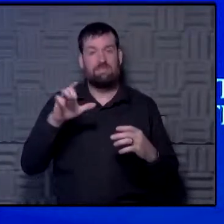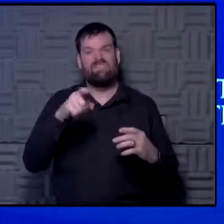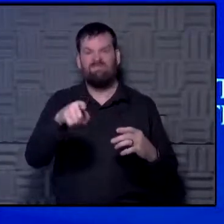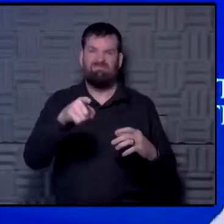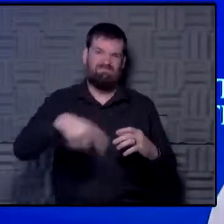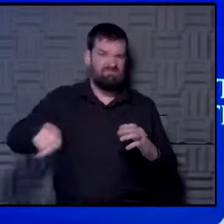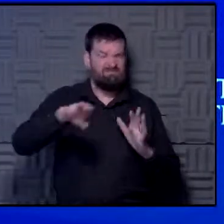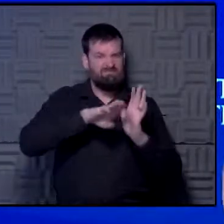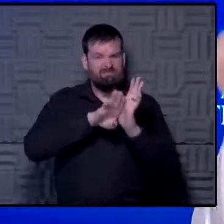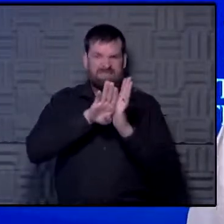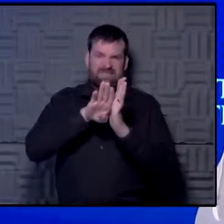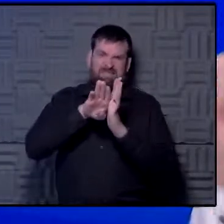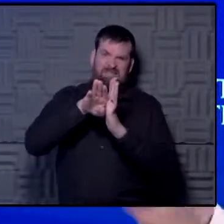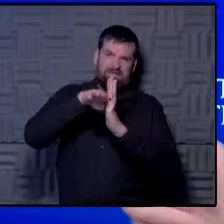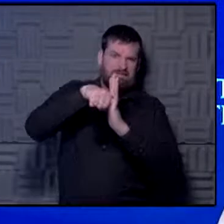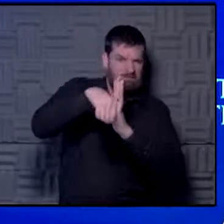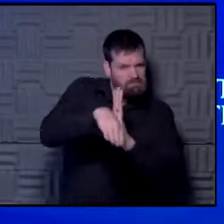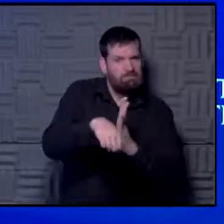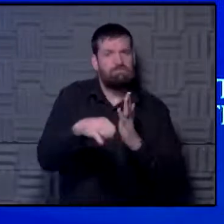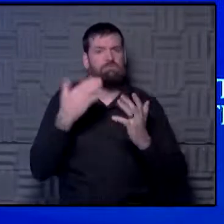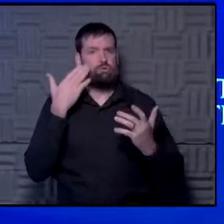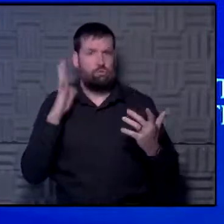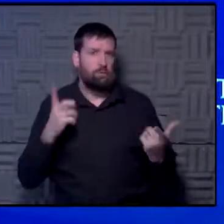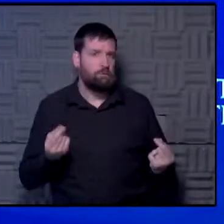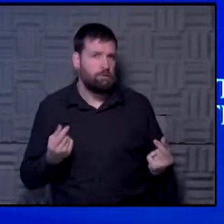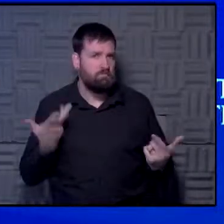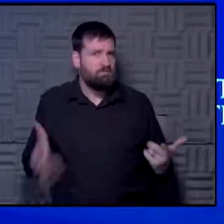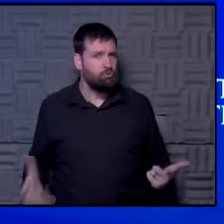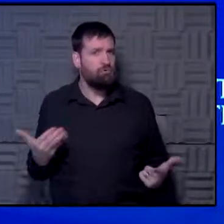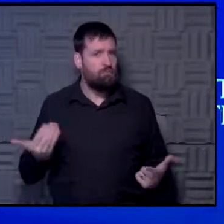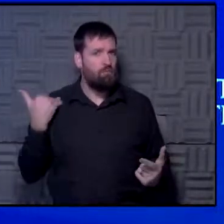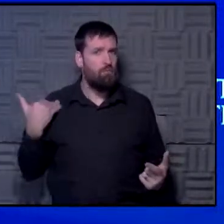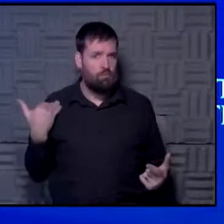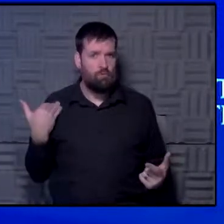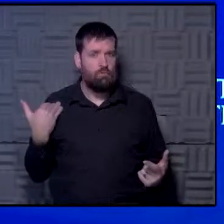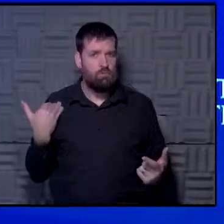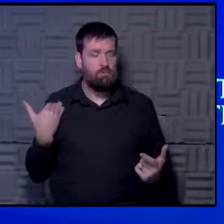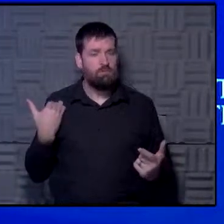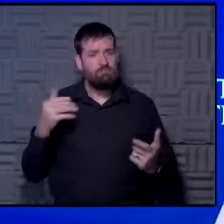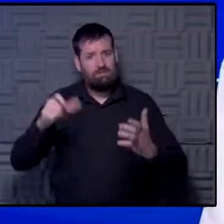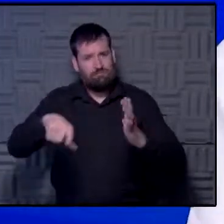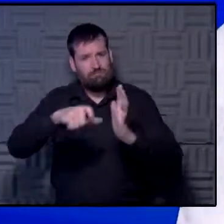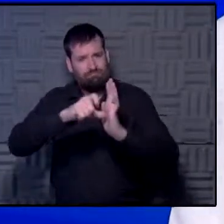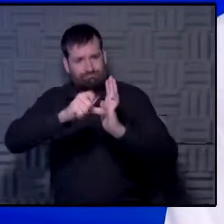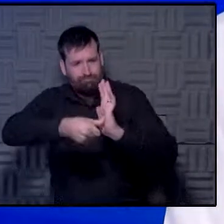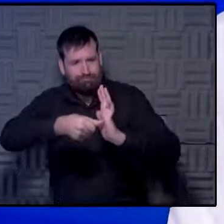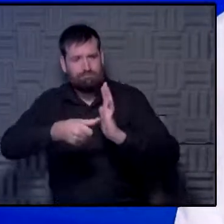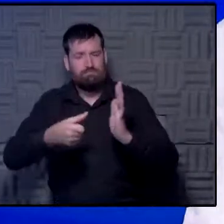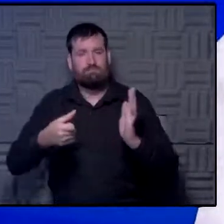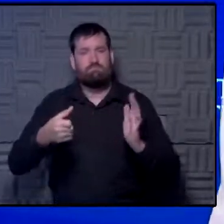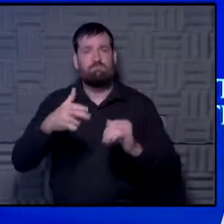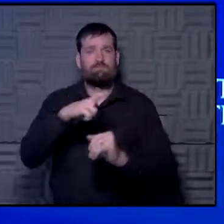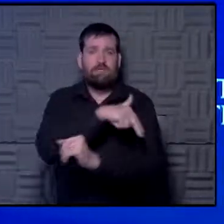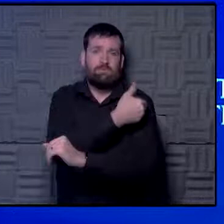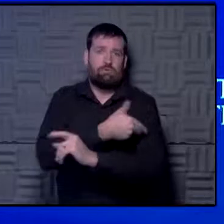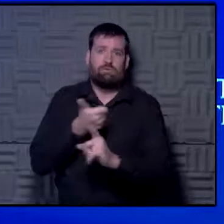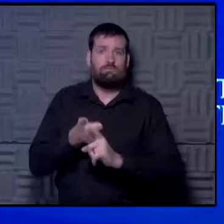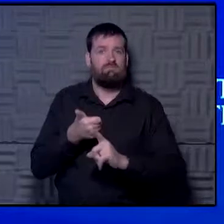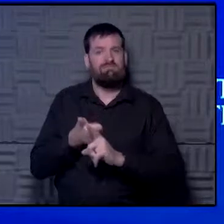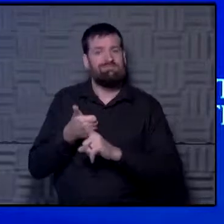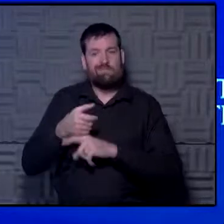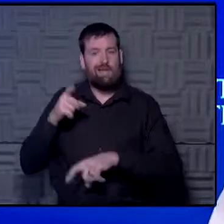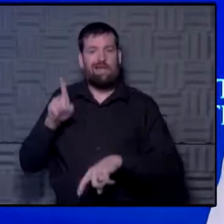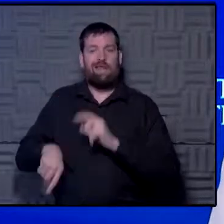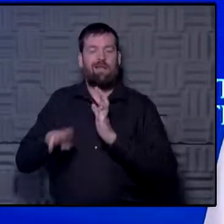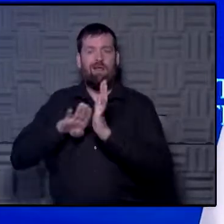the curve before, and you know what to do, right? And we have to stress that. Hospitals cannot bend the curve.